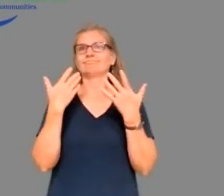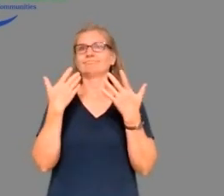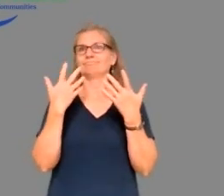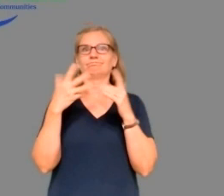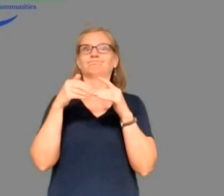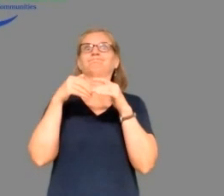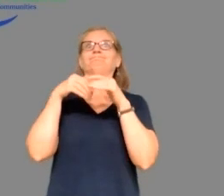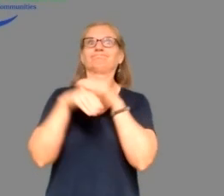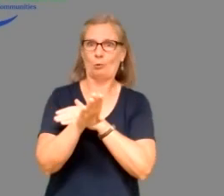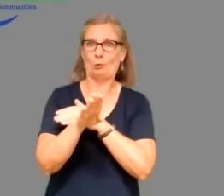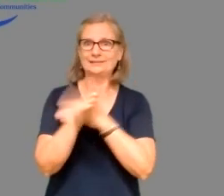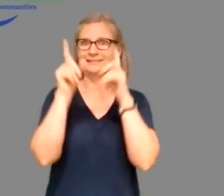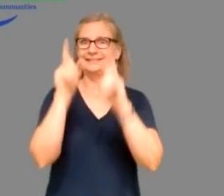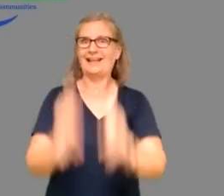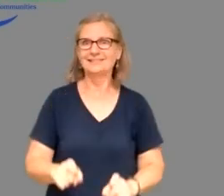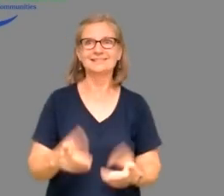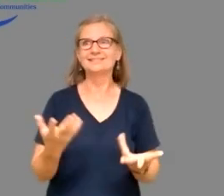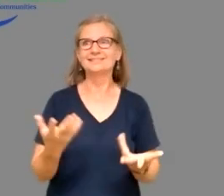that's